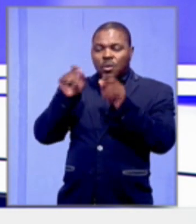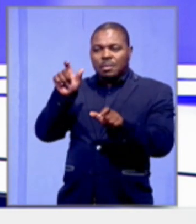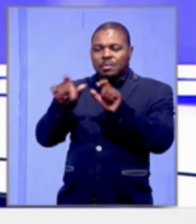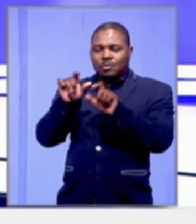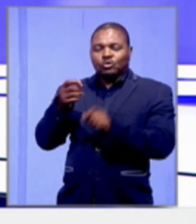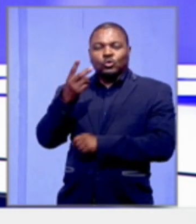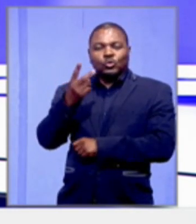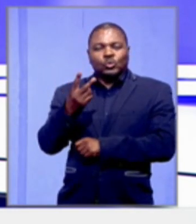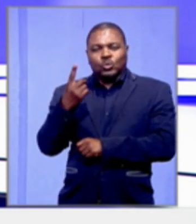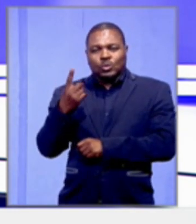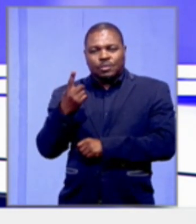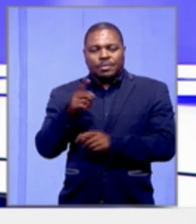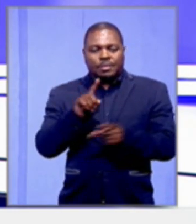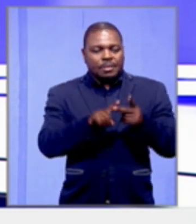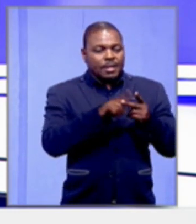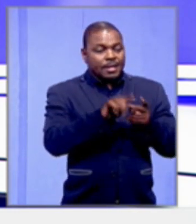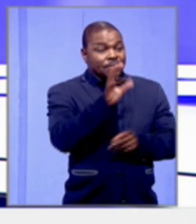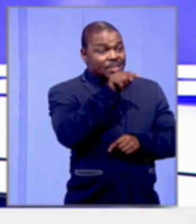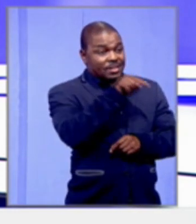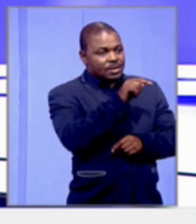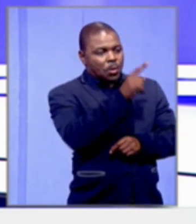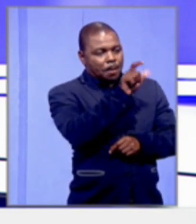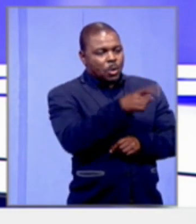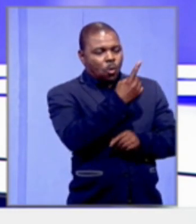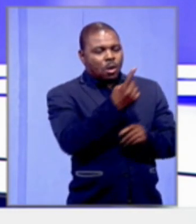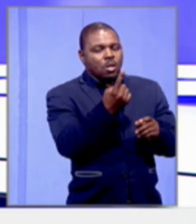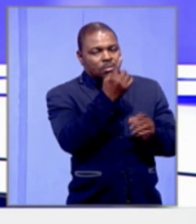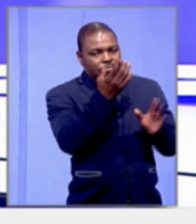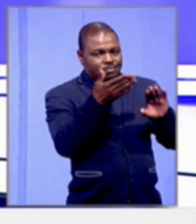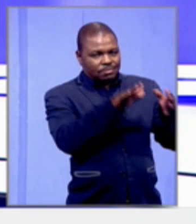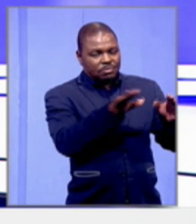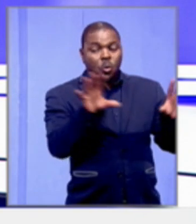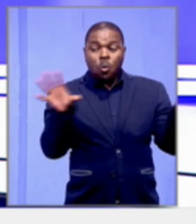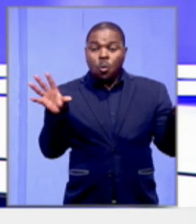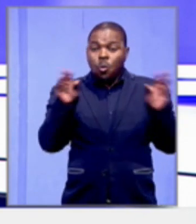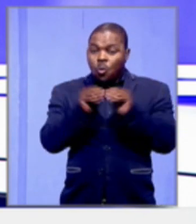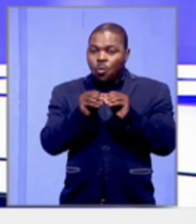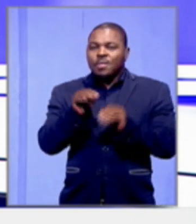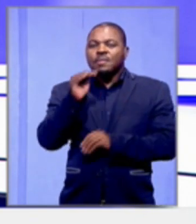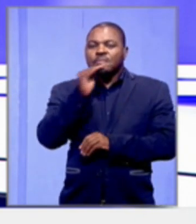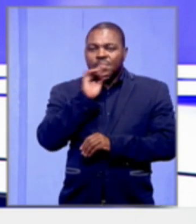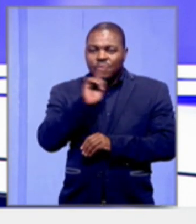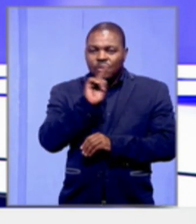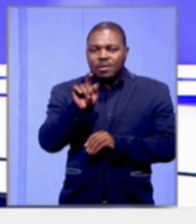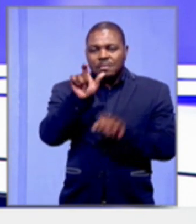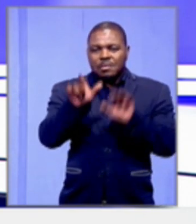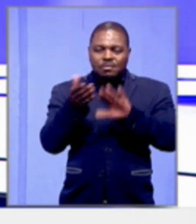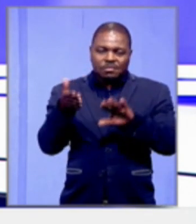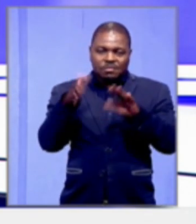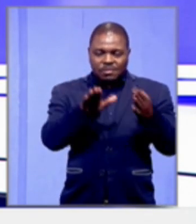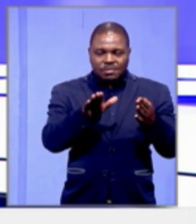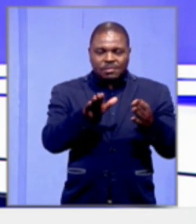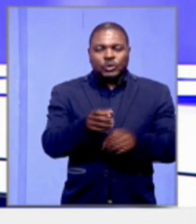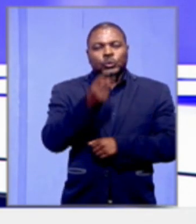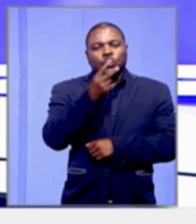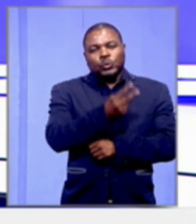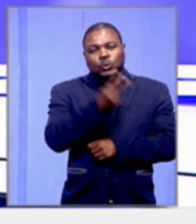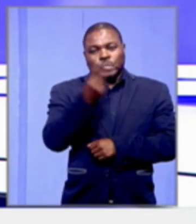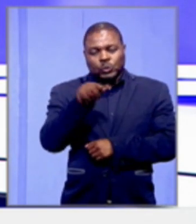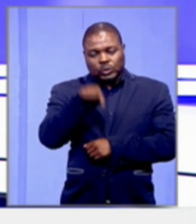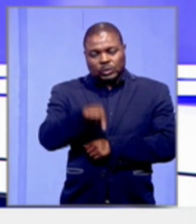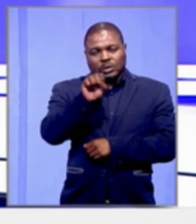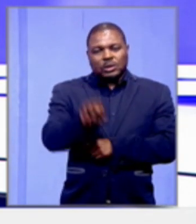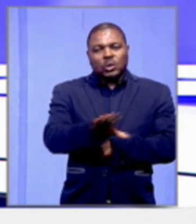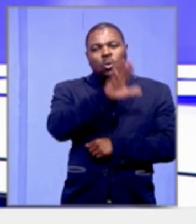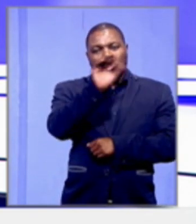21 ka Free State go tlhokofetse motho o tee, mme seo se tlatlositša palomoka ya batho ba bolailwego cholera mo nageng